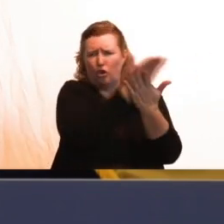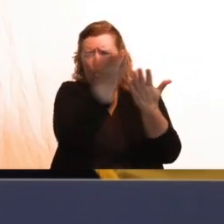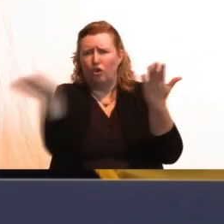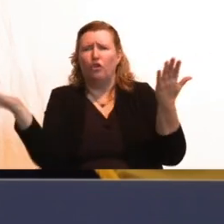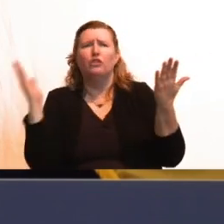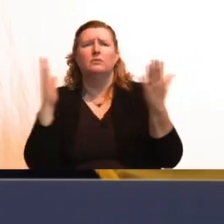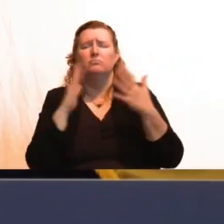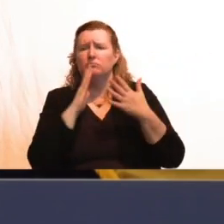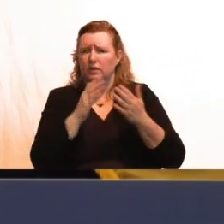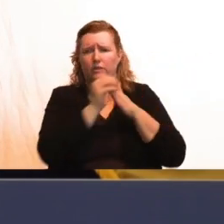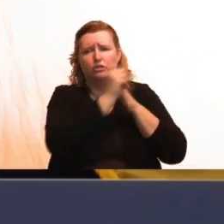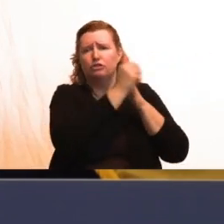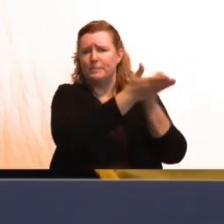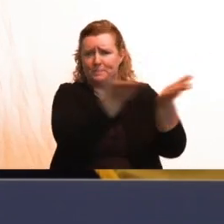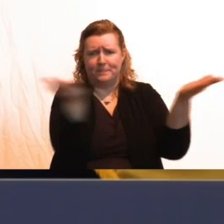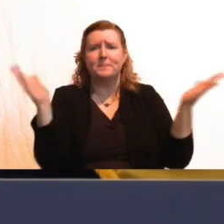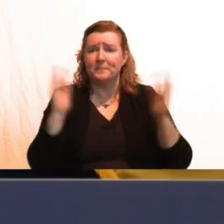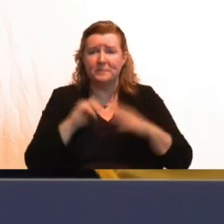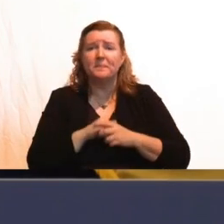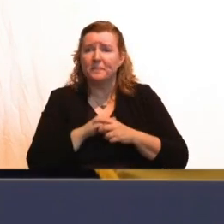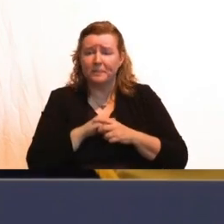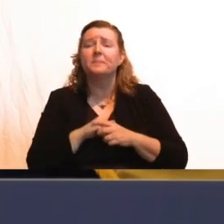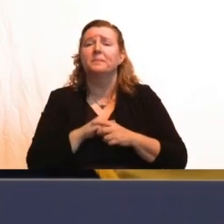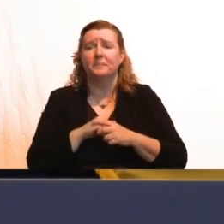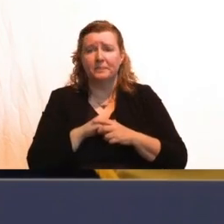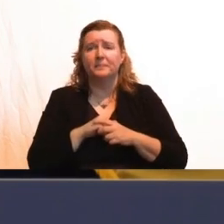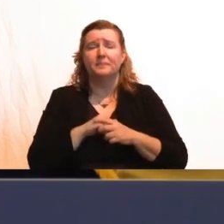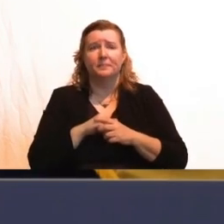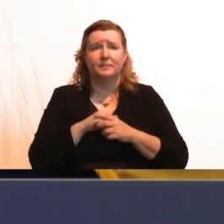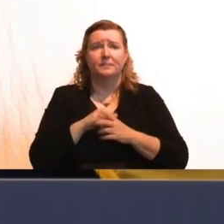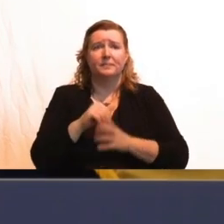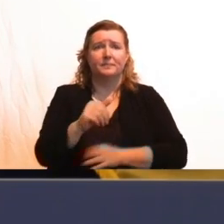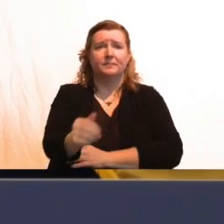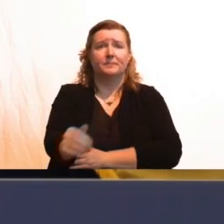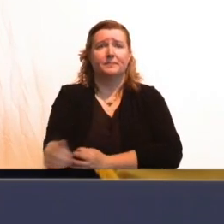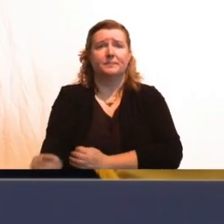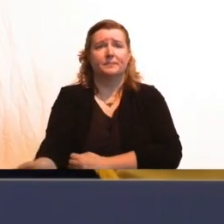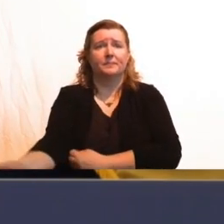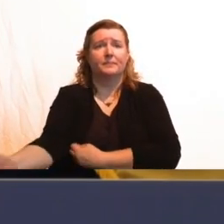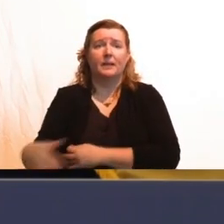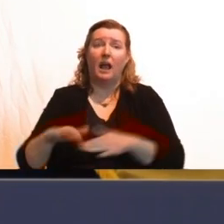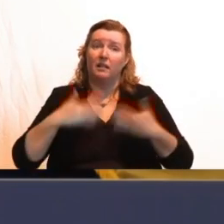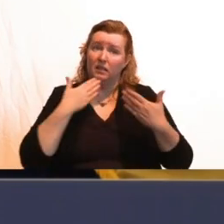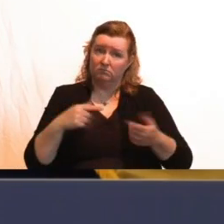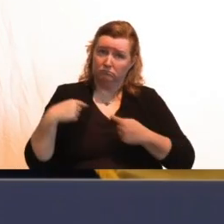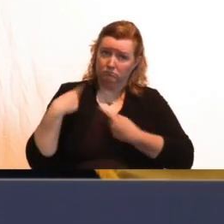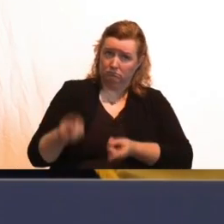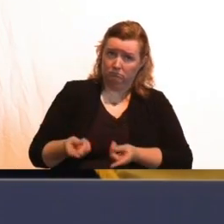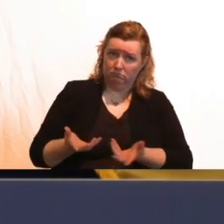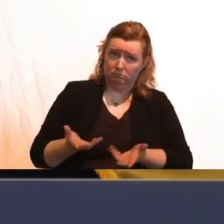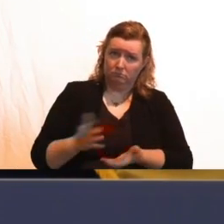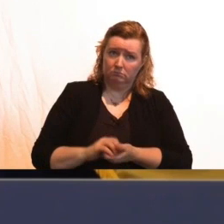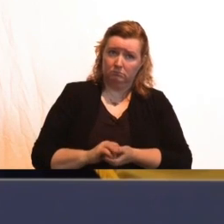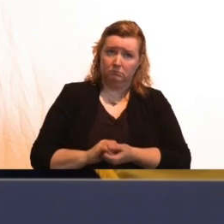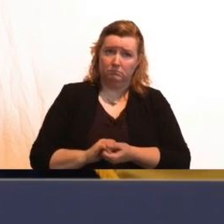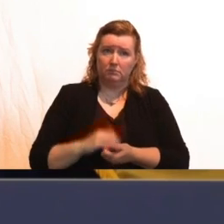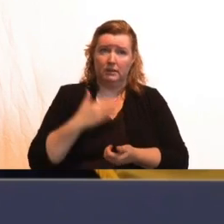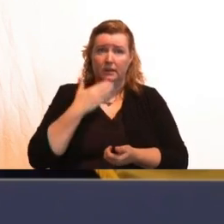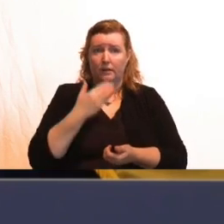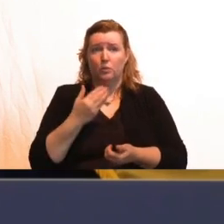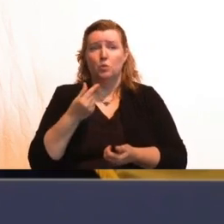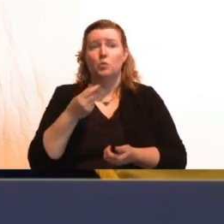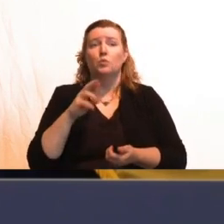but I also want to thank publicly George Helmy, Chief of Staff in my office, who's been an